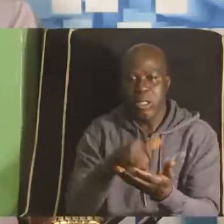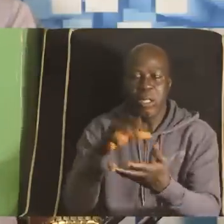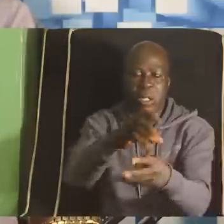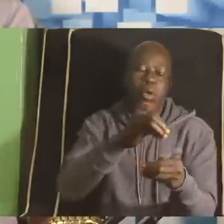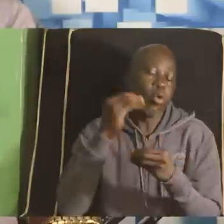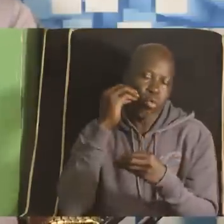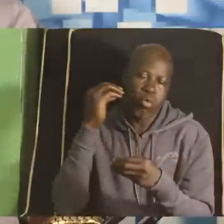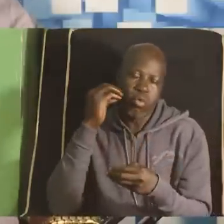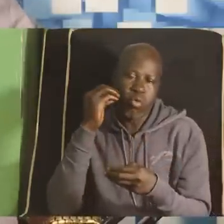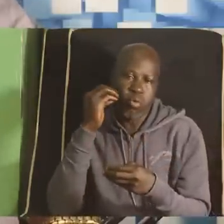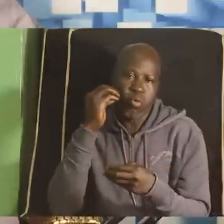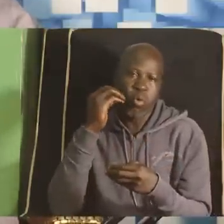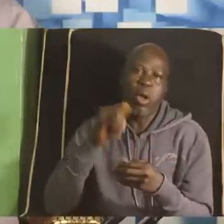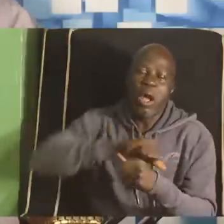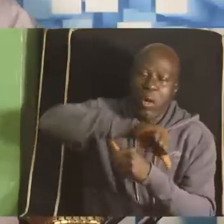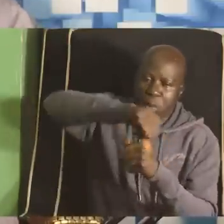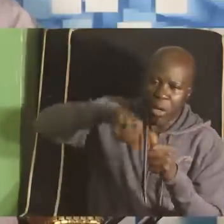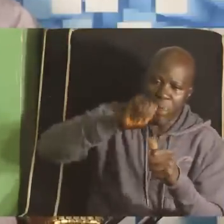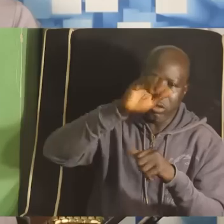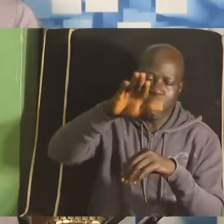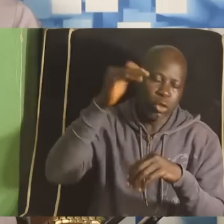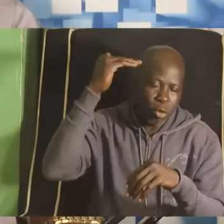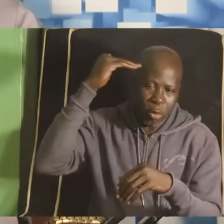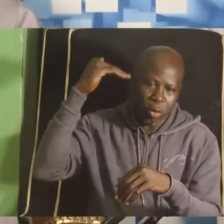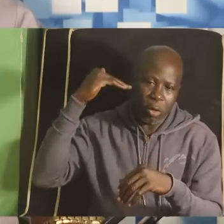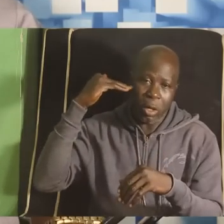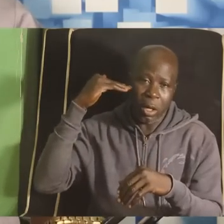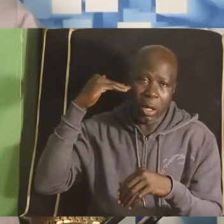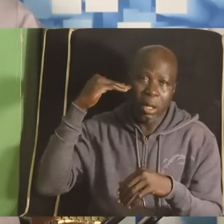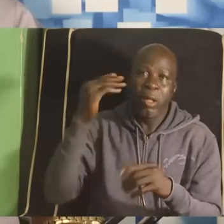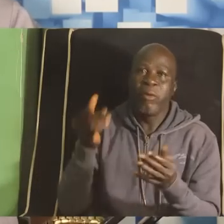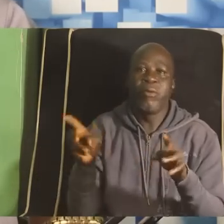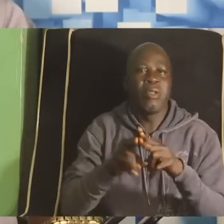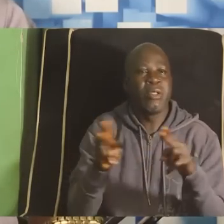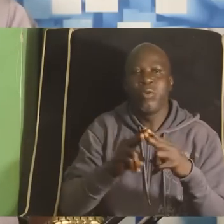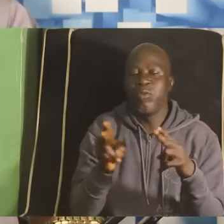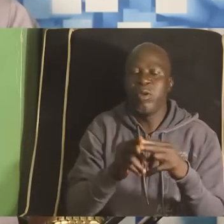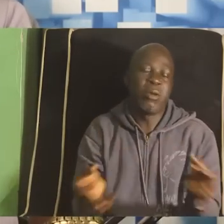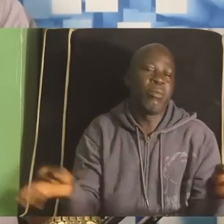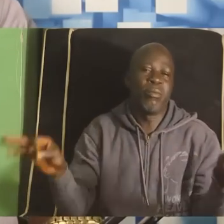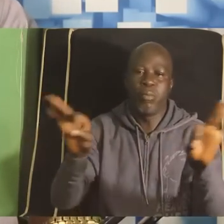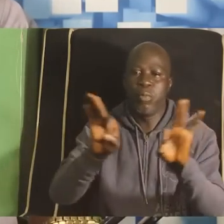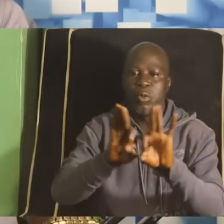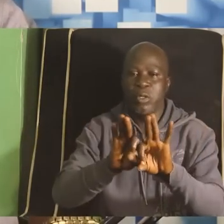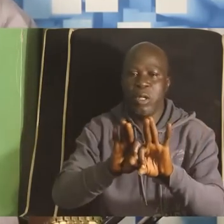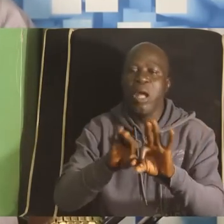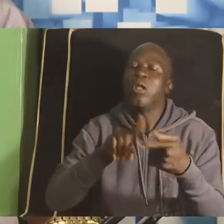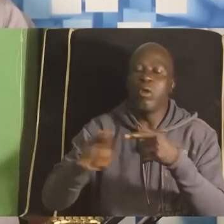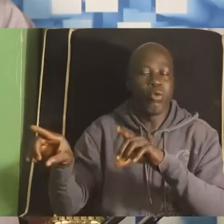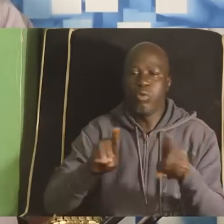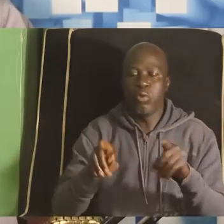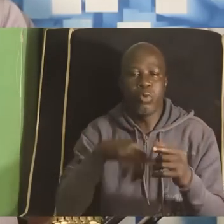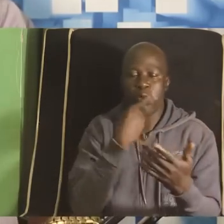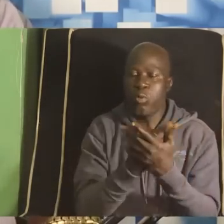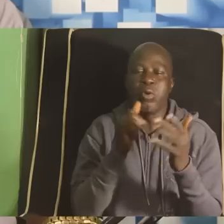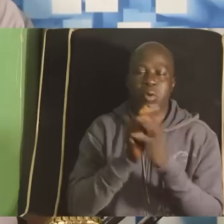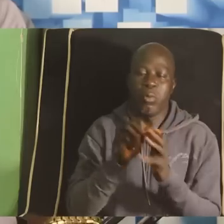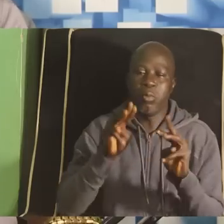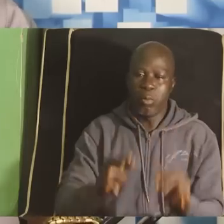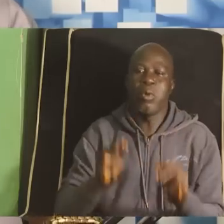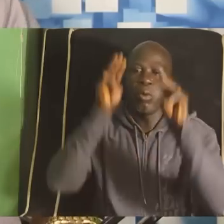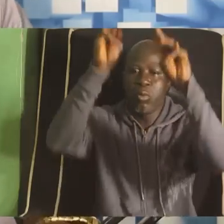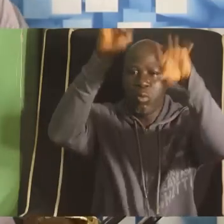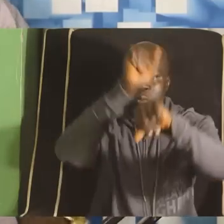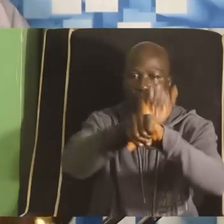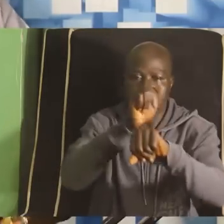and take it away. The tassi ori re. You are not it on your head. This one is very important. O se ise agbara. It was miracle. Mo wi